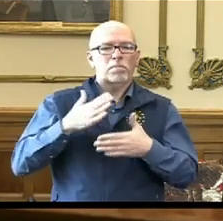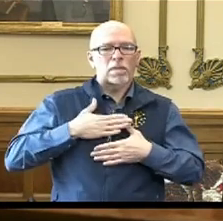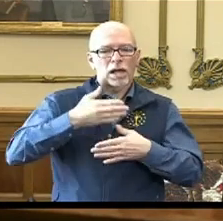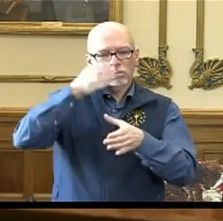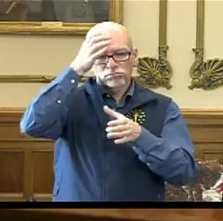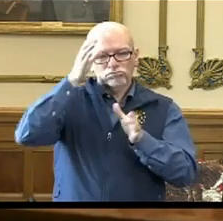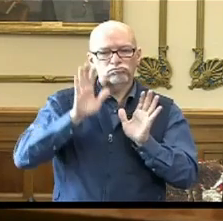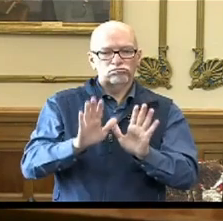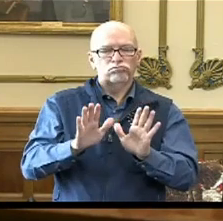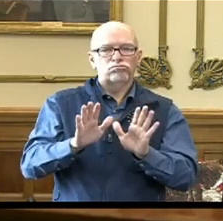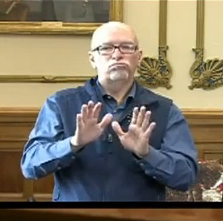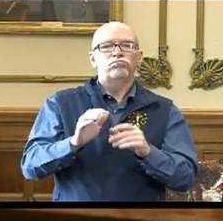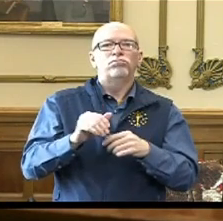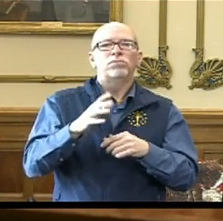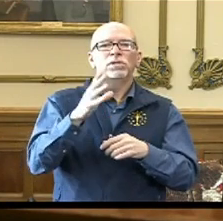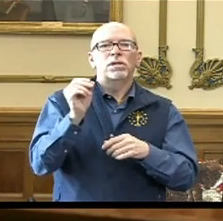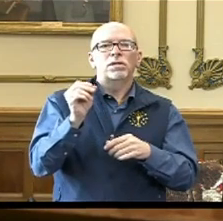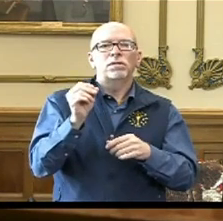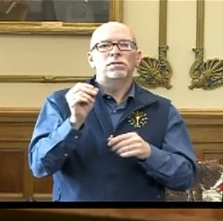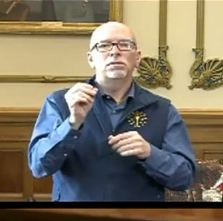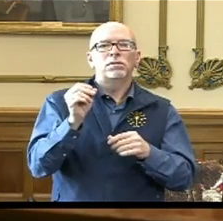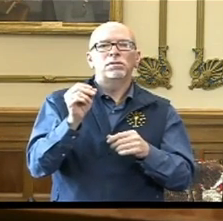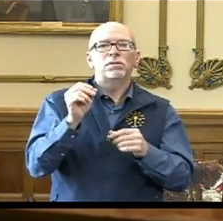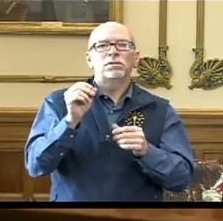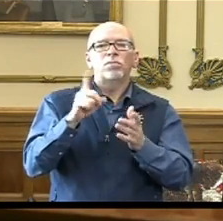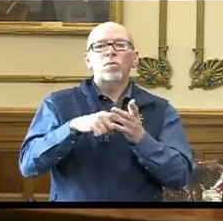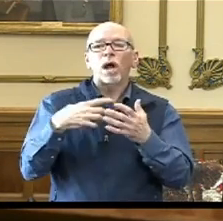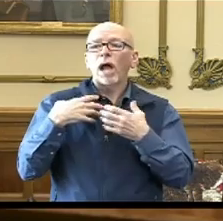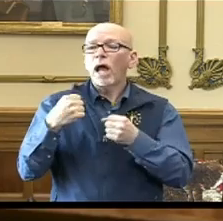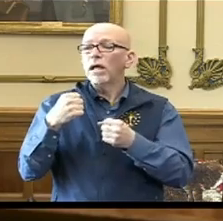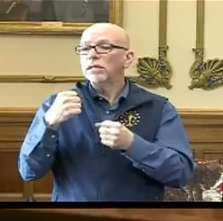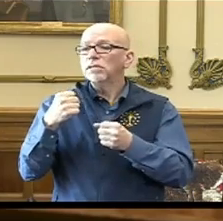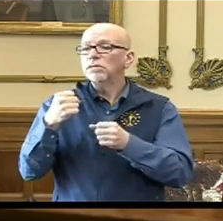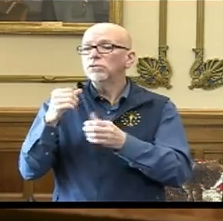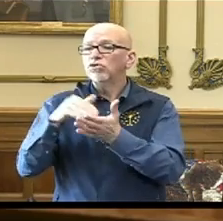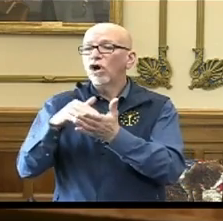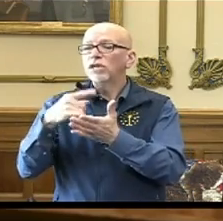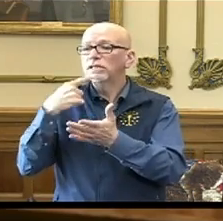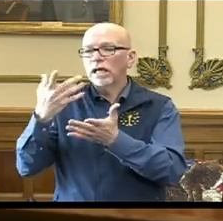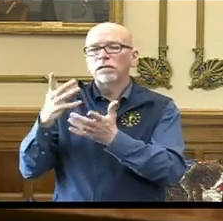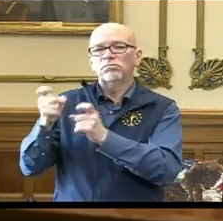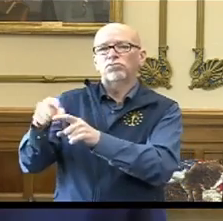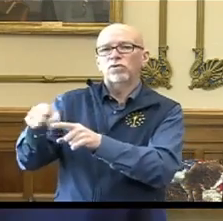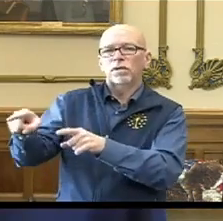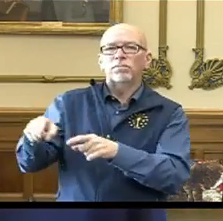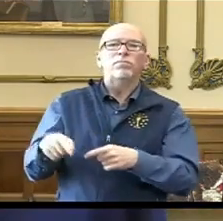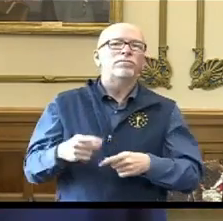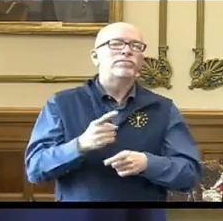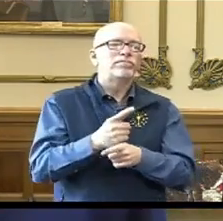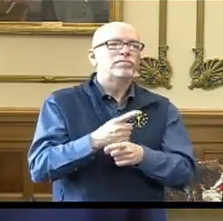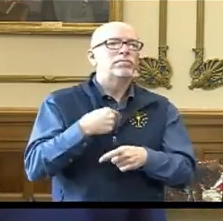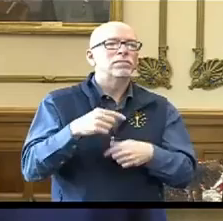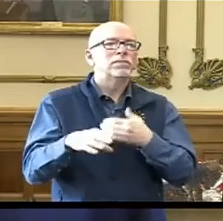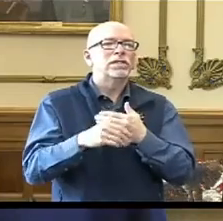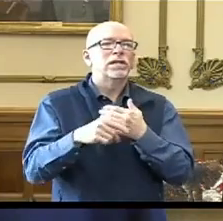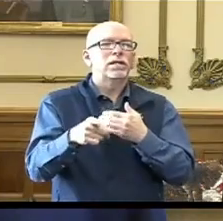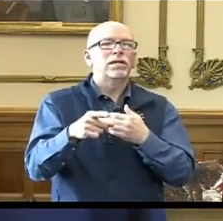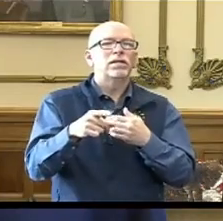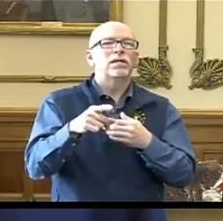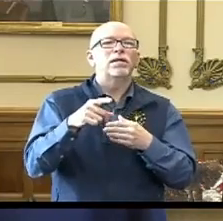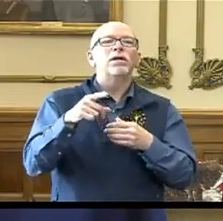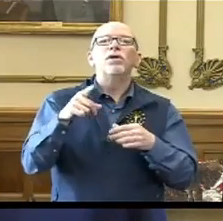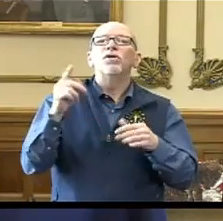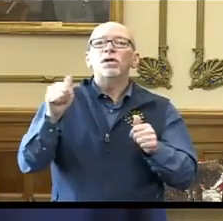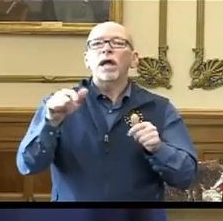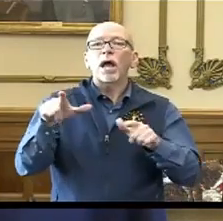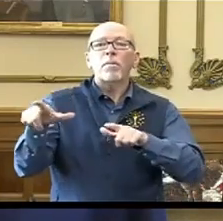is tried and true, and what the healthcare experts tell you to do. Yeah, I would just add, apply those disinfectants